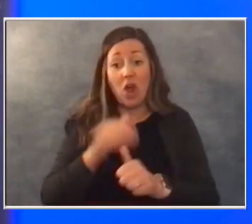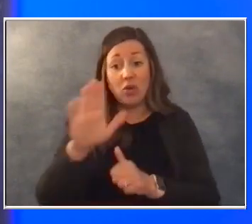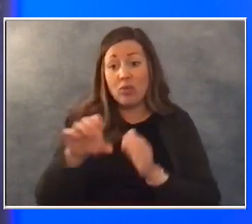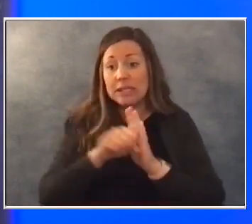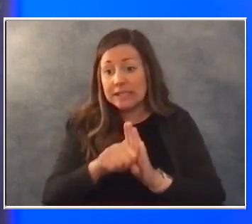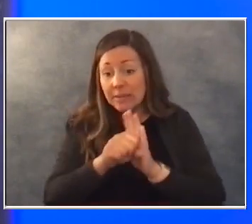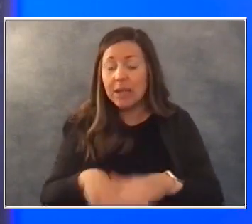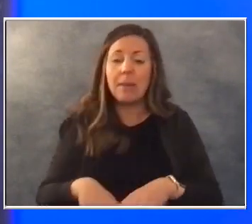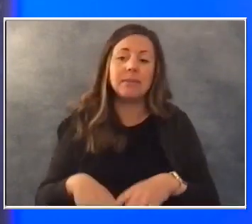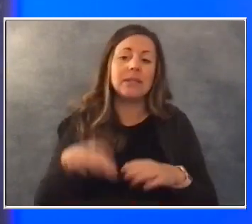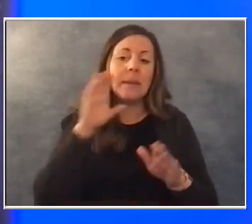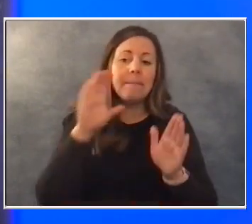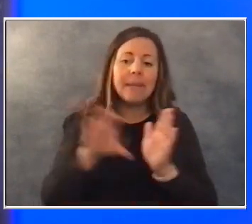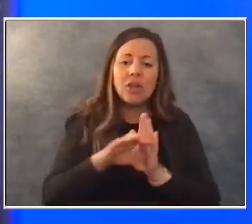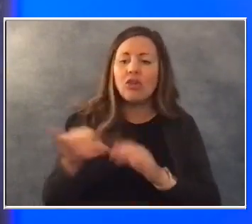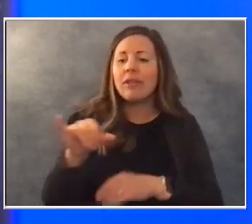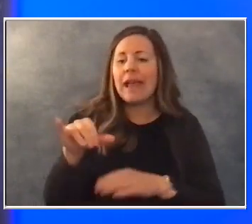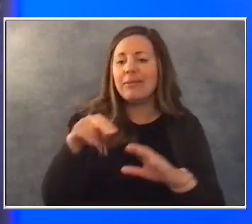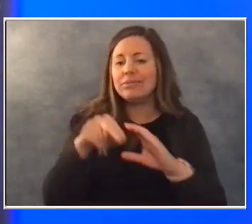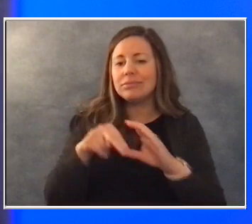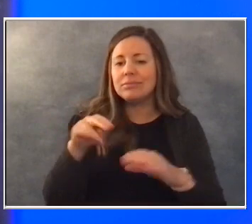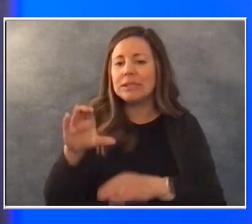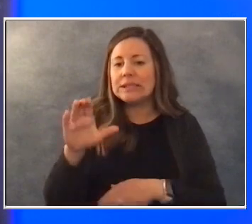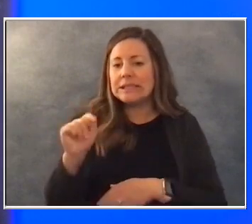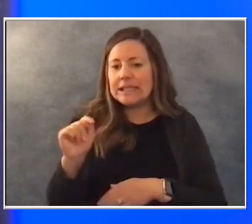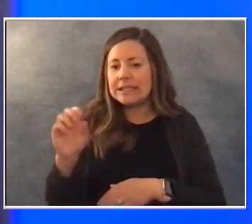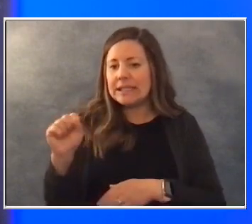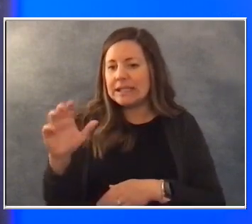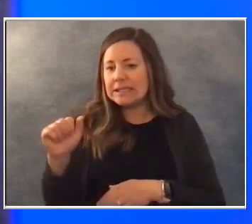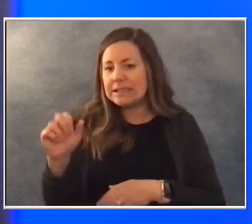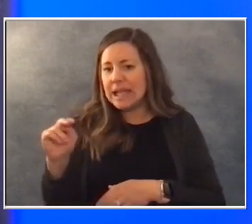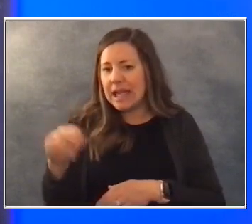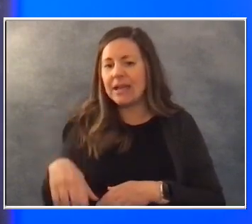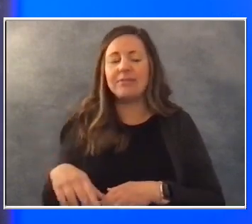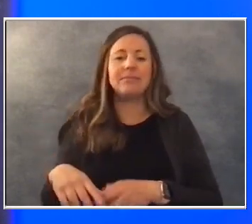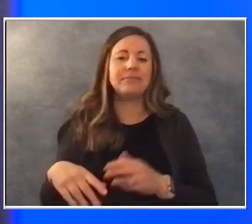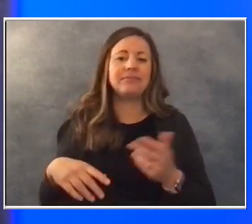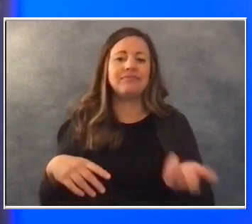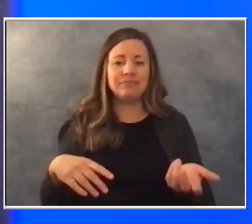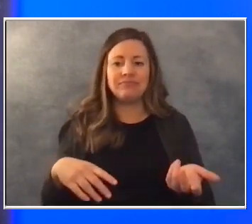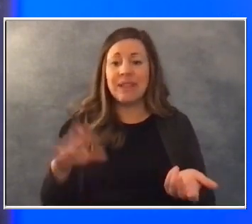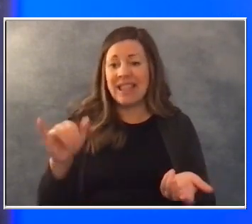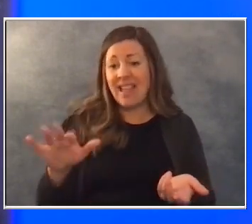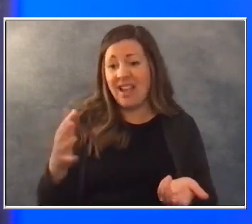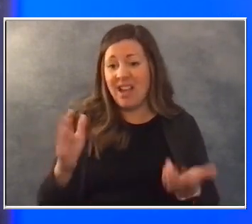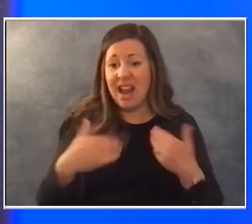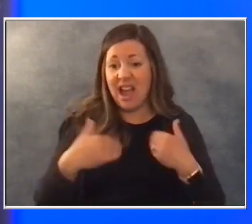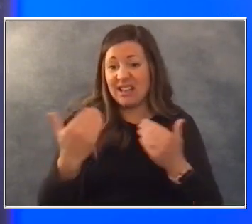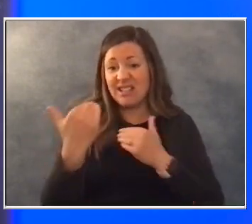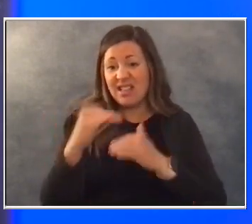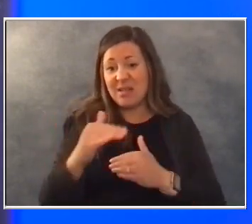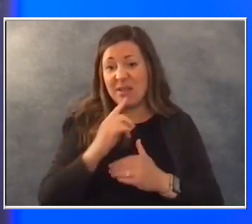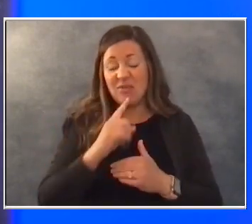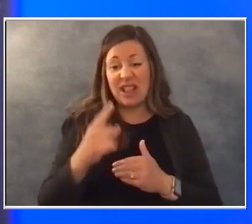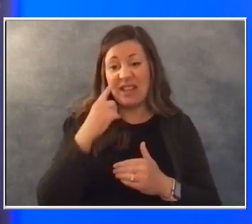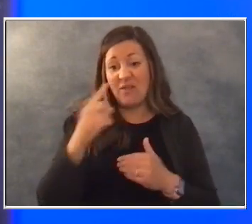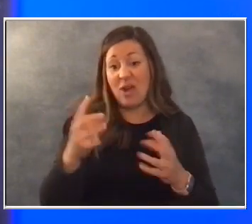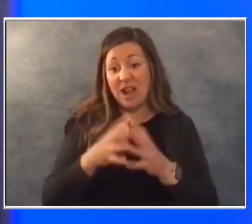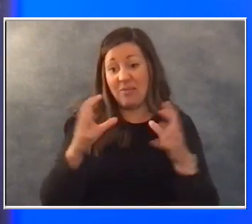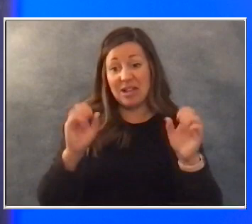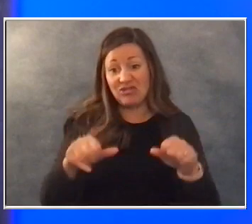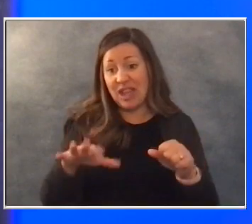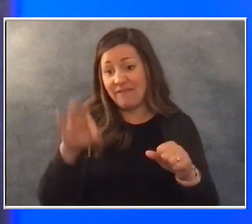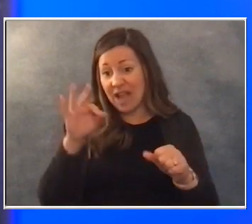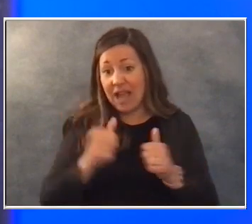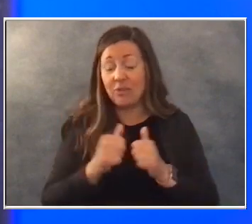standard imaging like CT scans, which has a certain threshold in terms of sensitivity for detection of cancers,